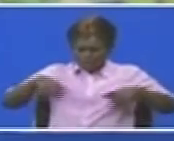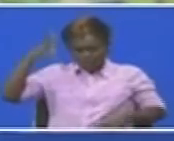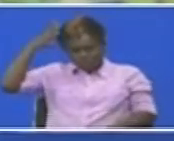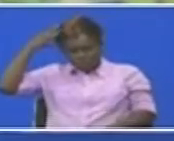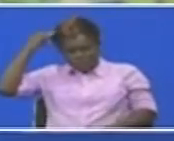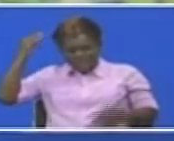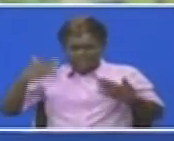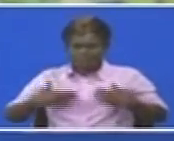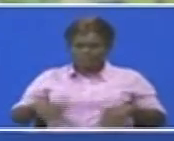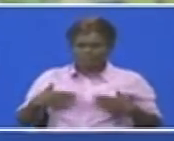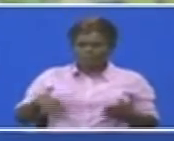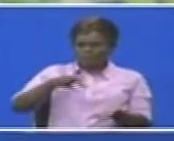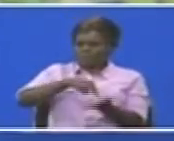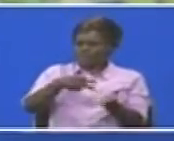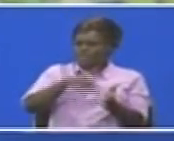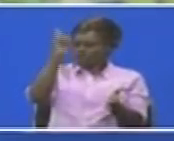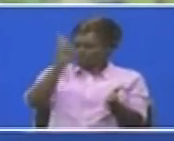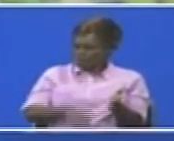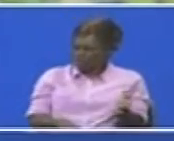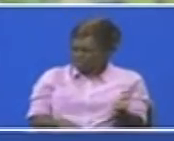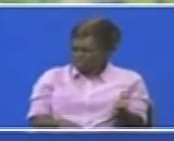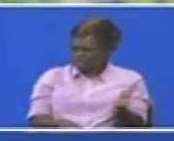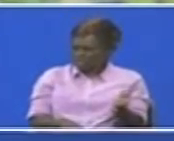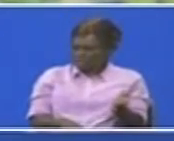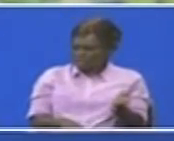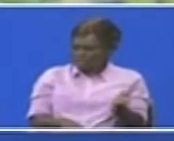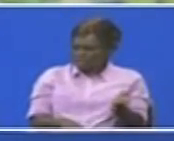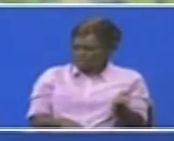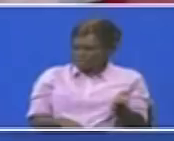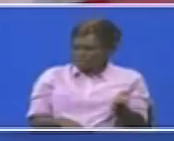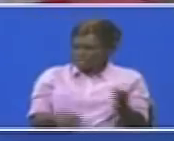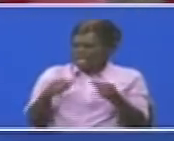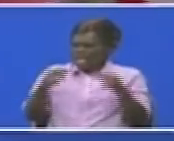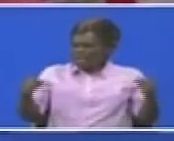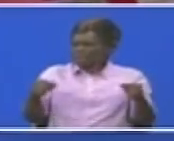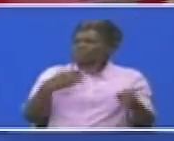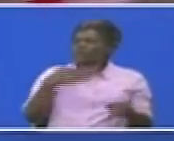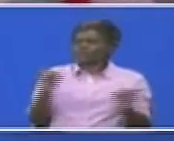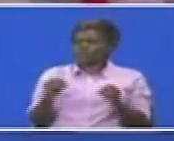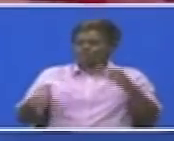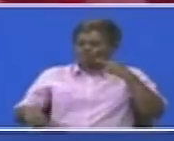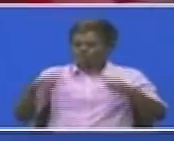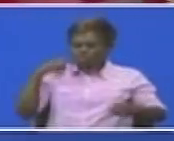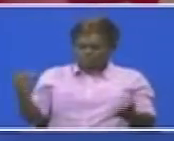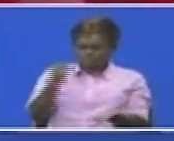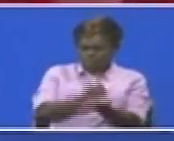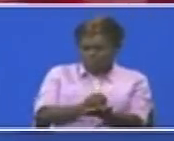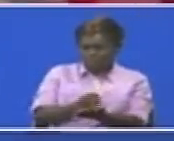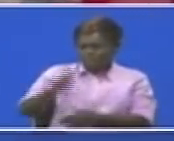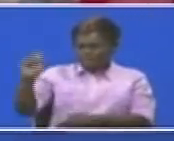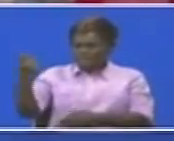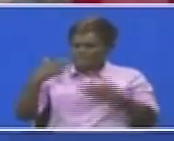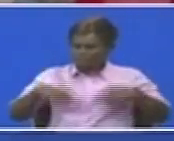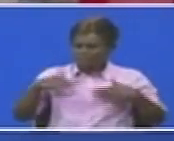people. So this one doesn't go in well with the enemies of peace. The hotel has employed 5 Kenyans,